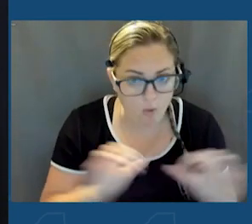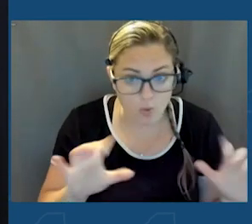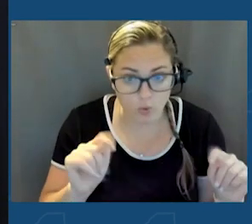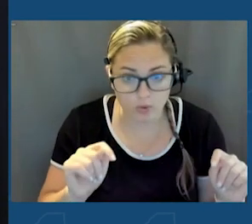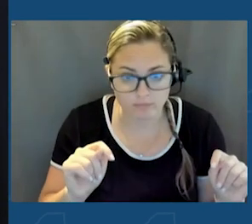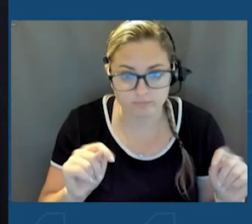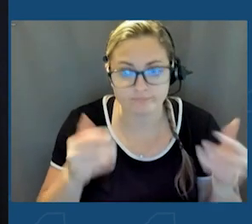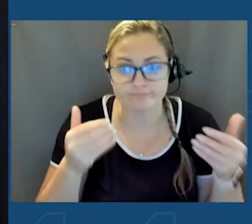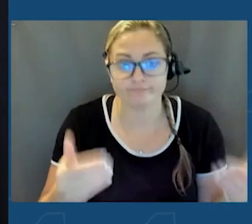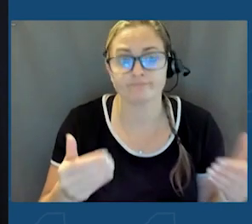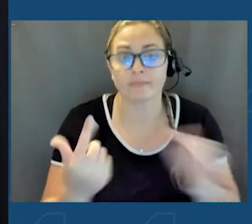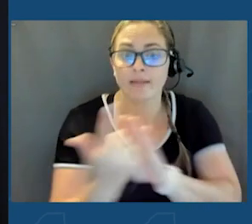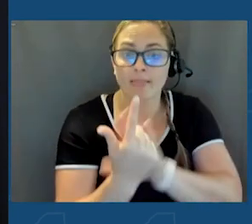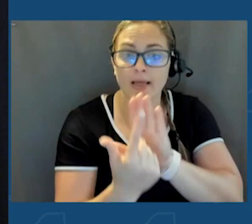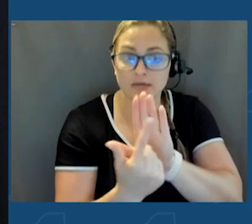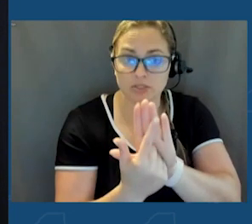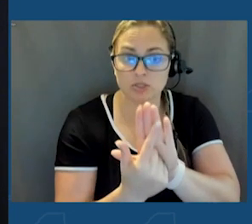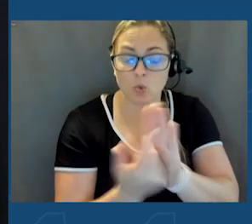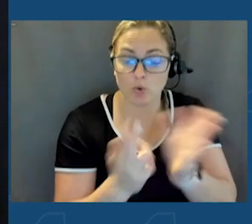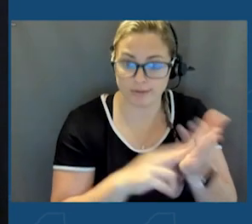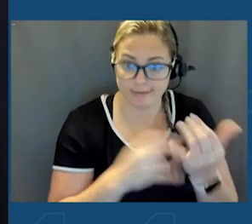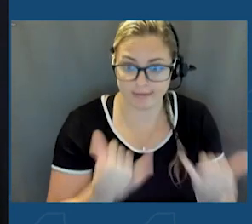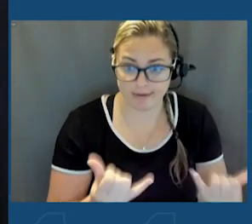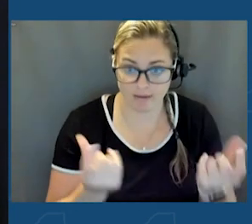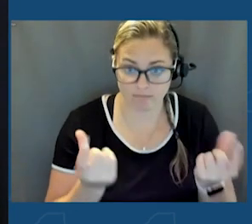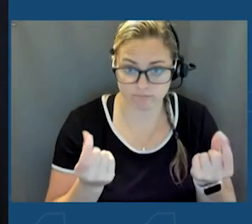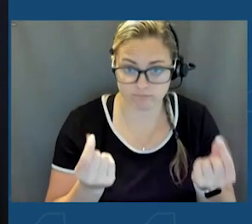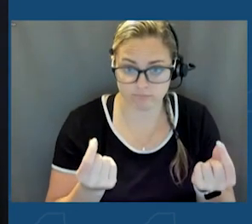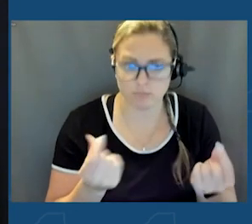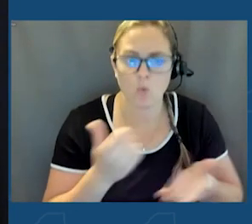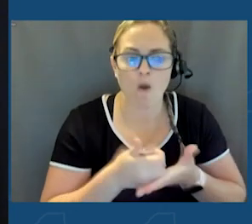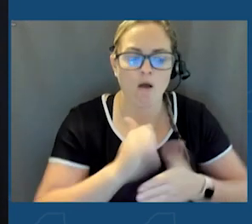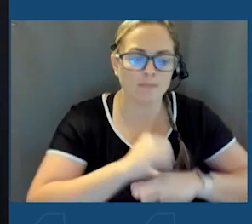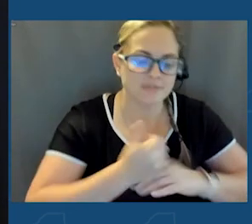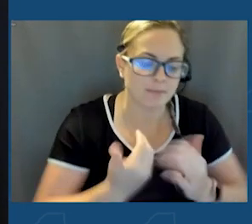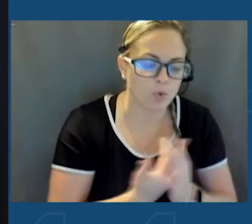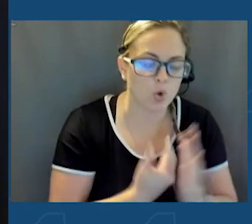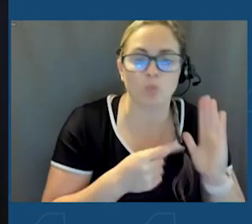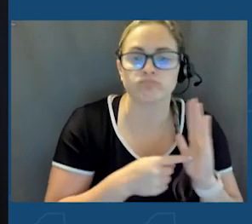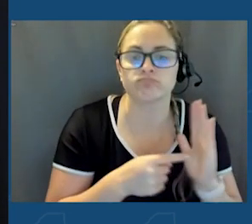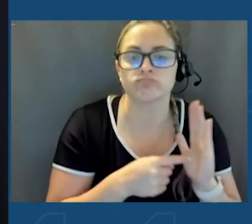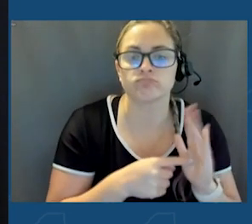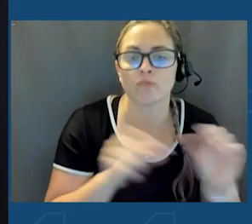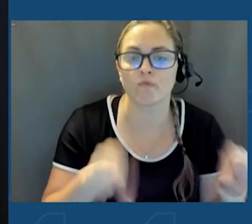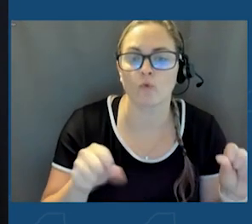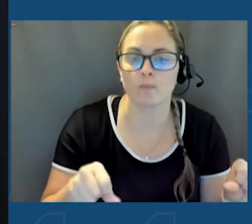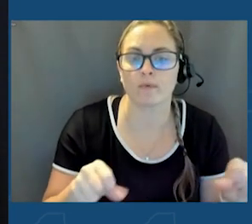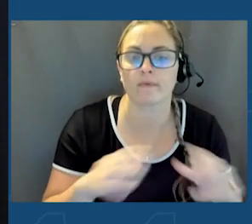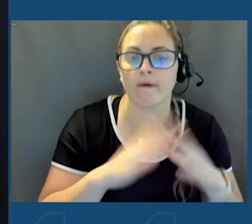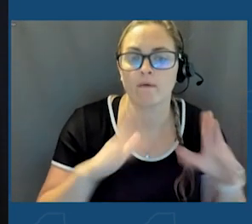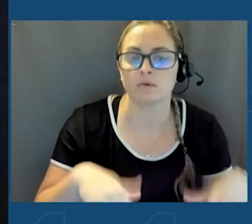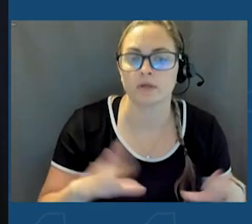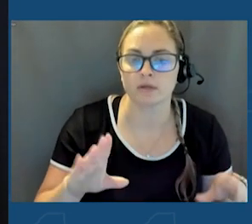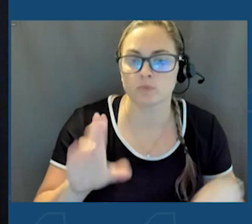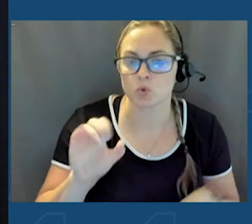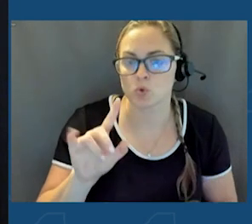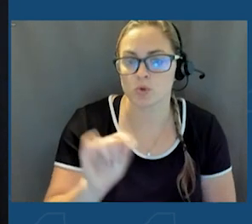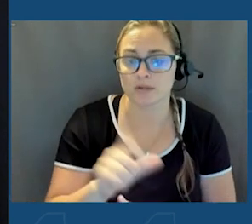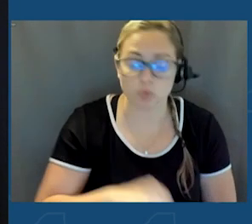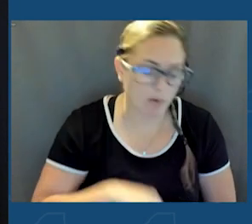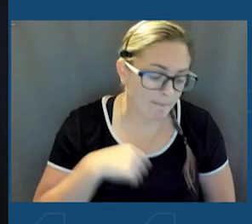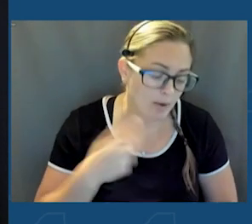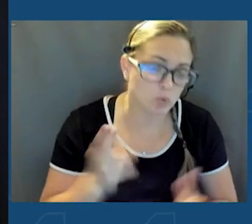The legislation that we're signing today will help create new affordable housing units. And I'm proud to sign a bill